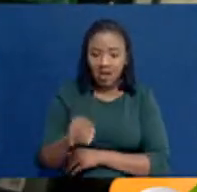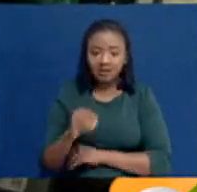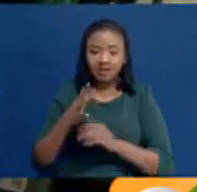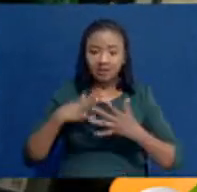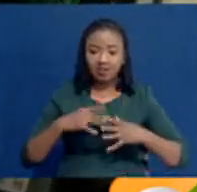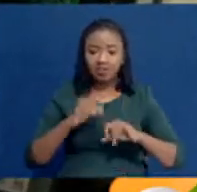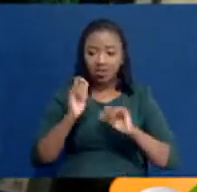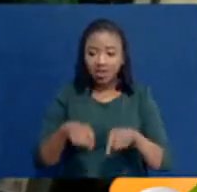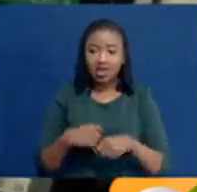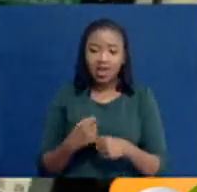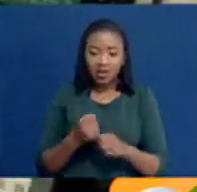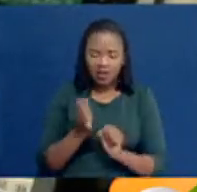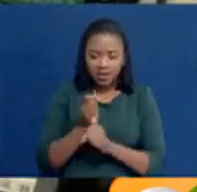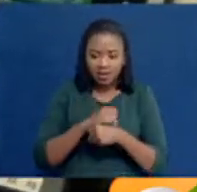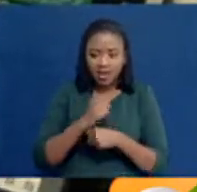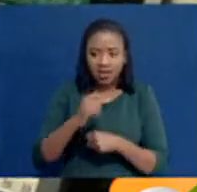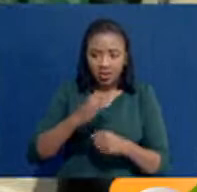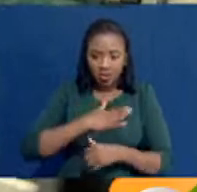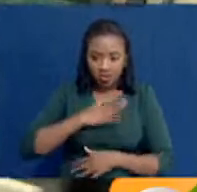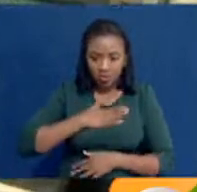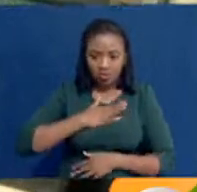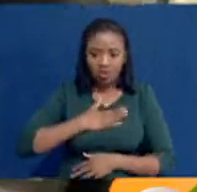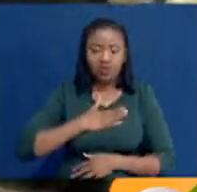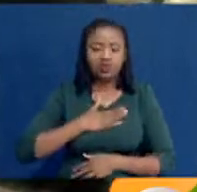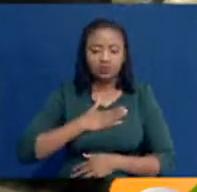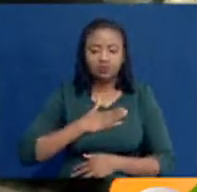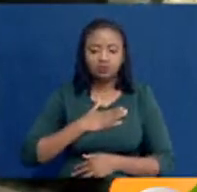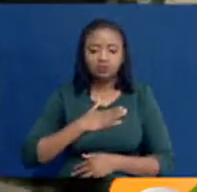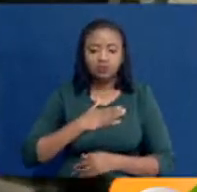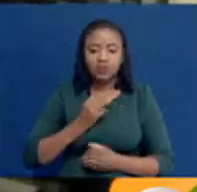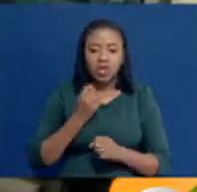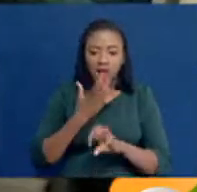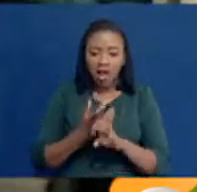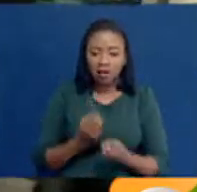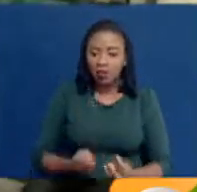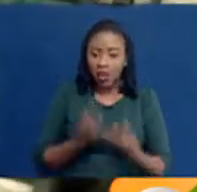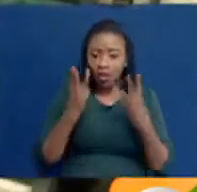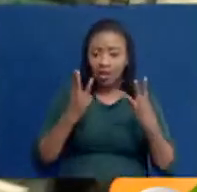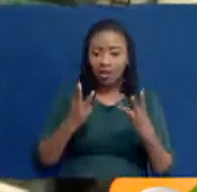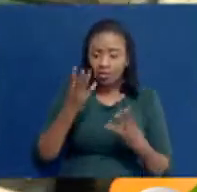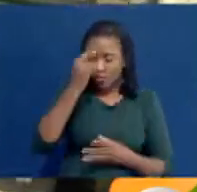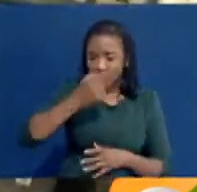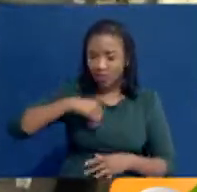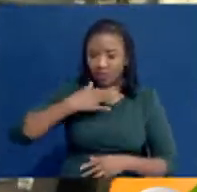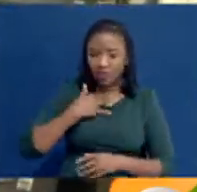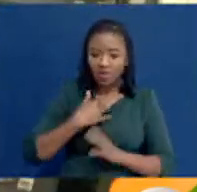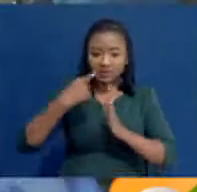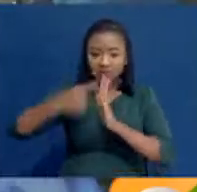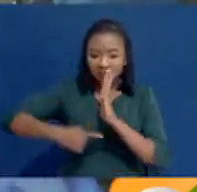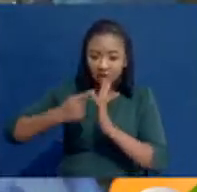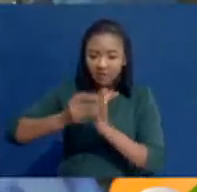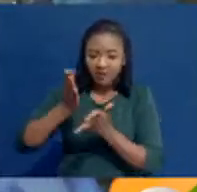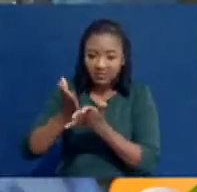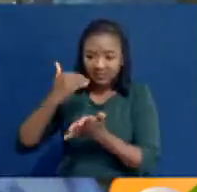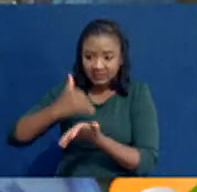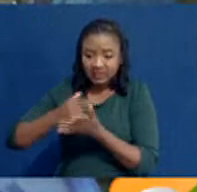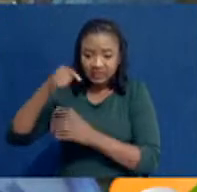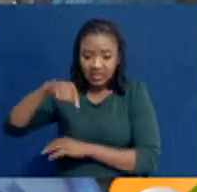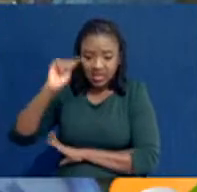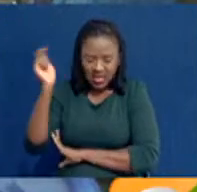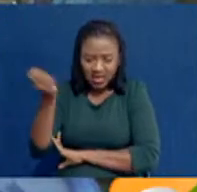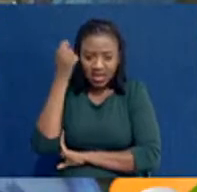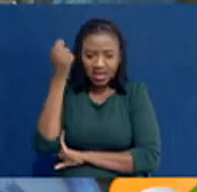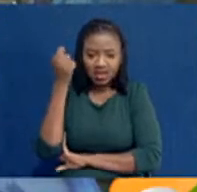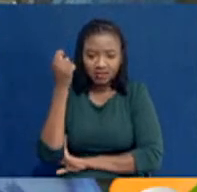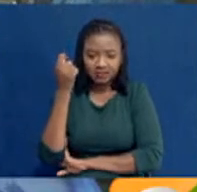own electronics. Our vision is to make sure that we have what we call an electronic manufacturing sector in Kenya,